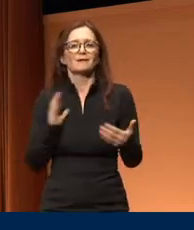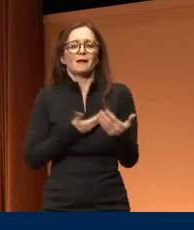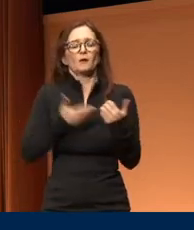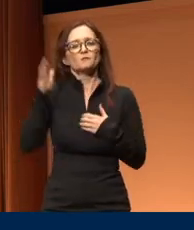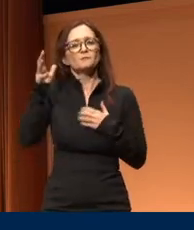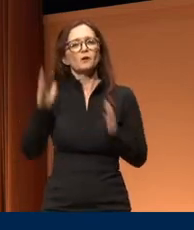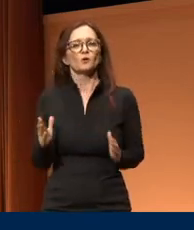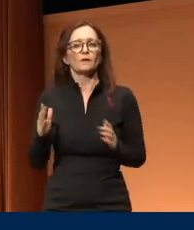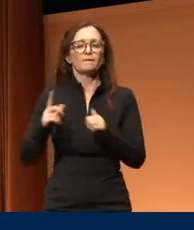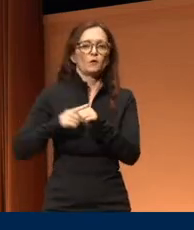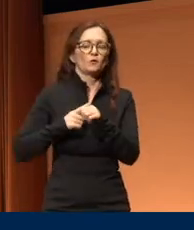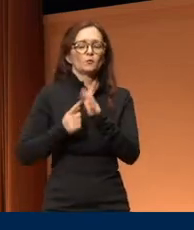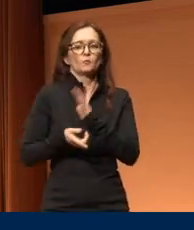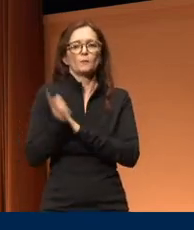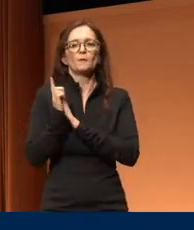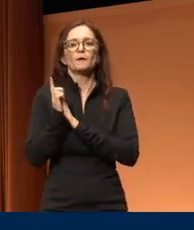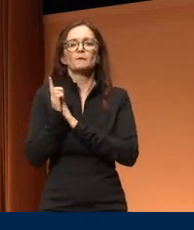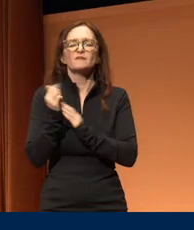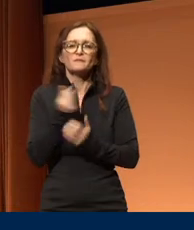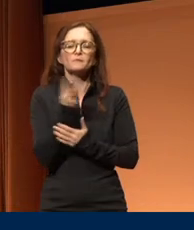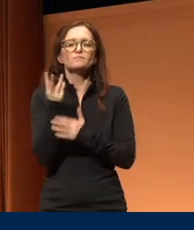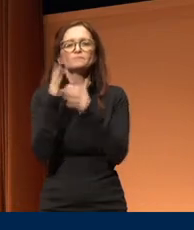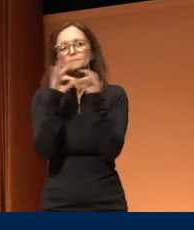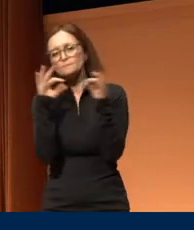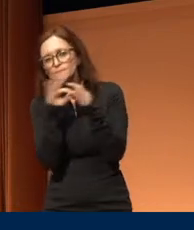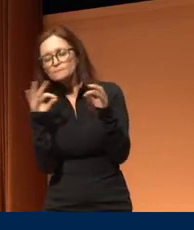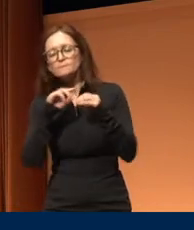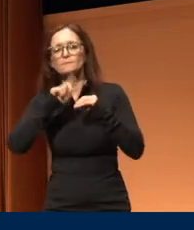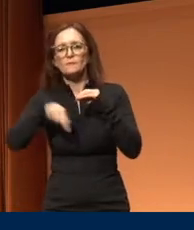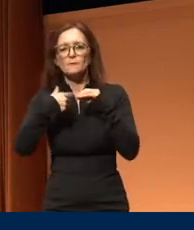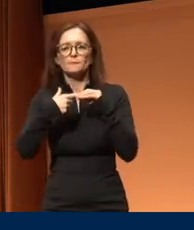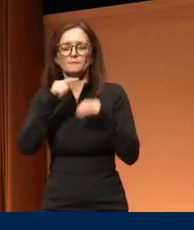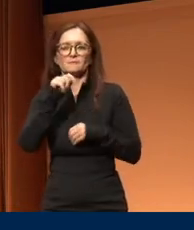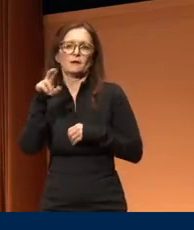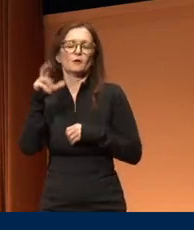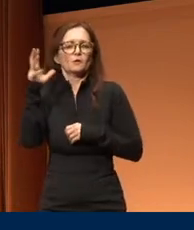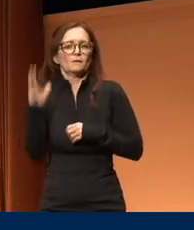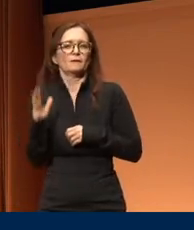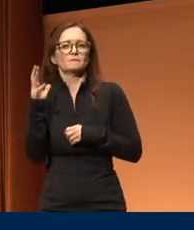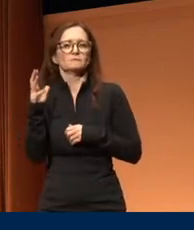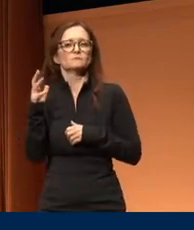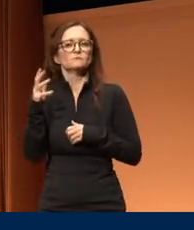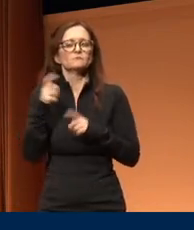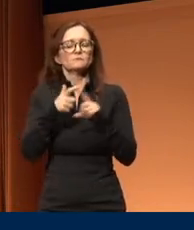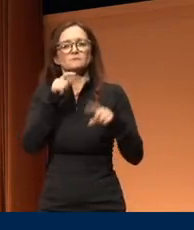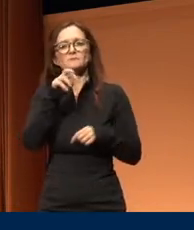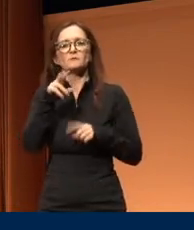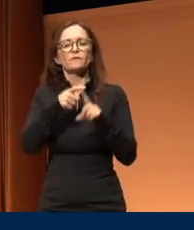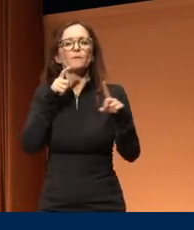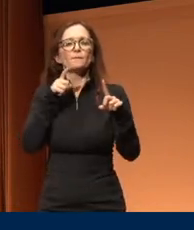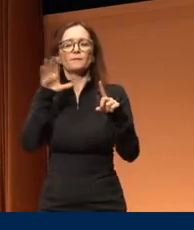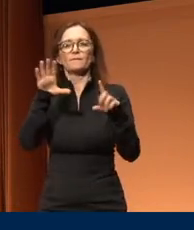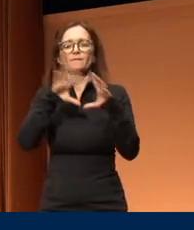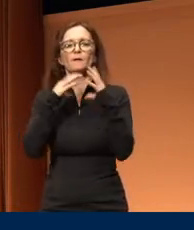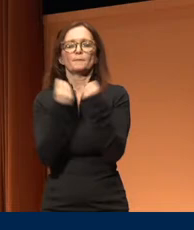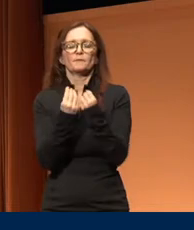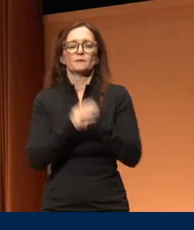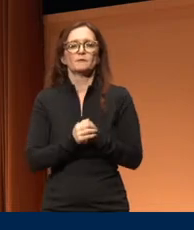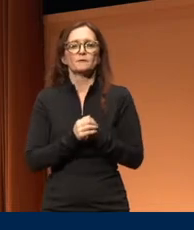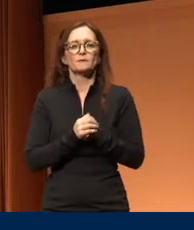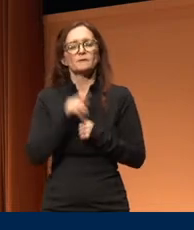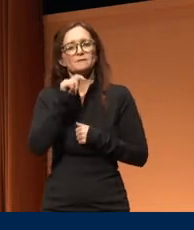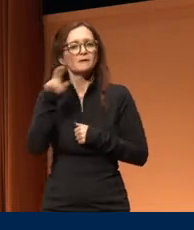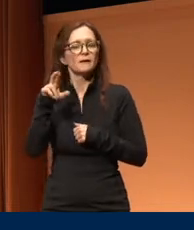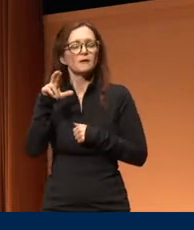in a moment, but first I'd like to say a few words about the Tanner Lecture Series and the Tanner family. The